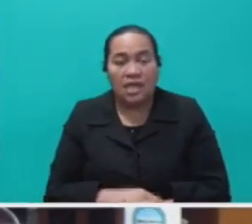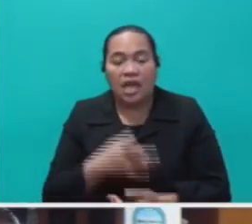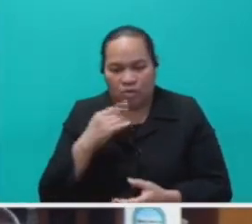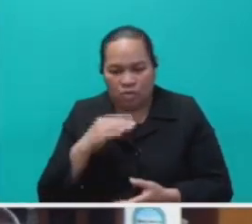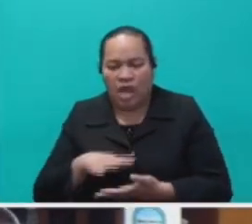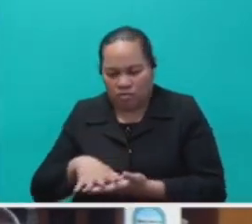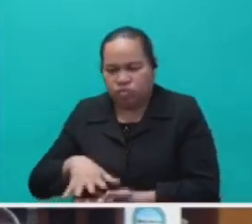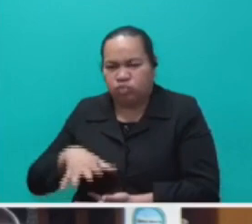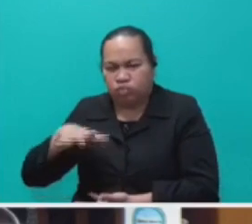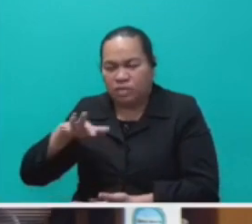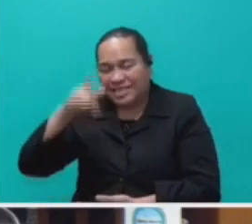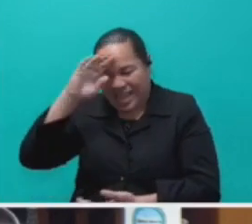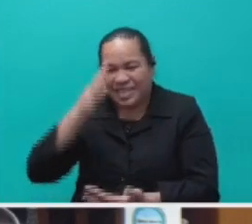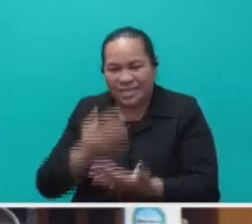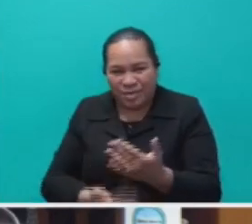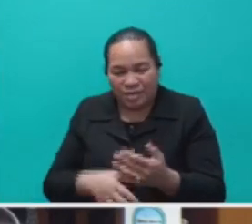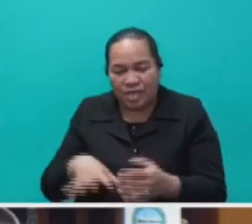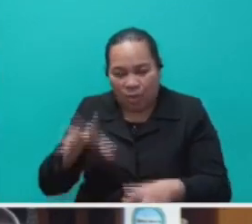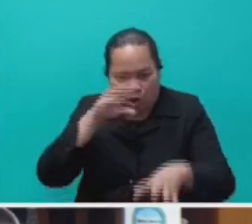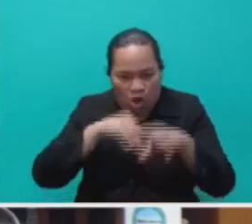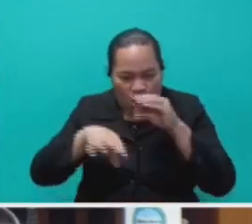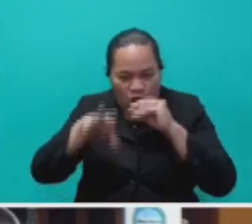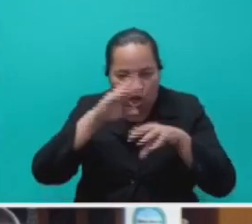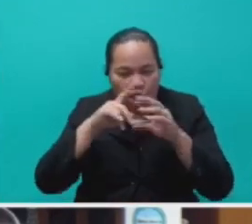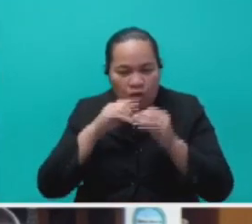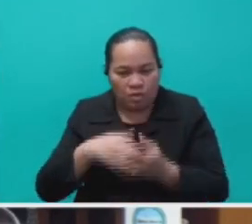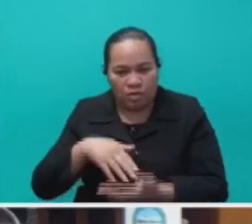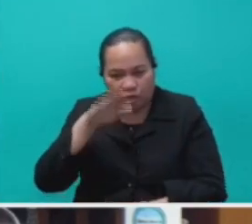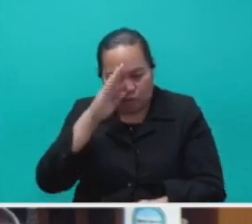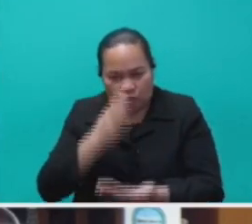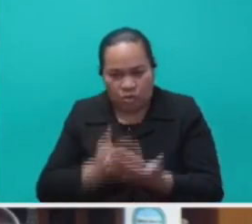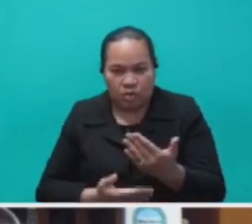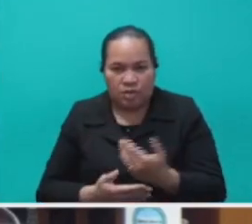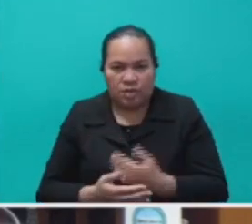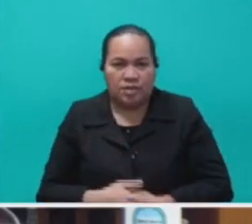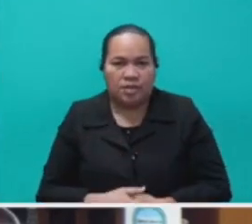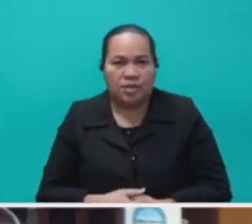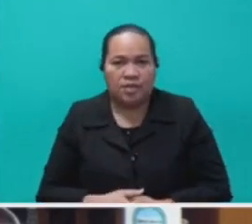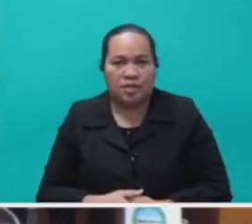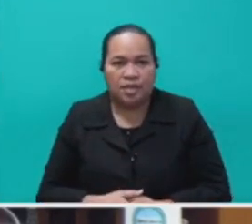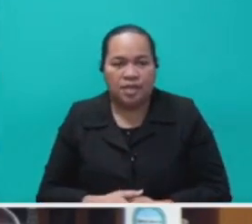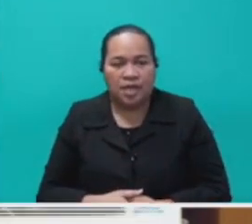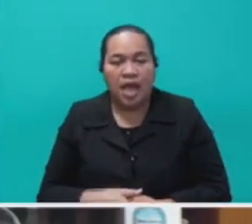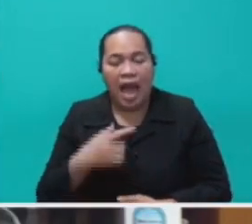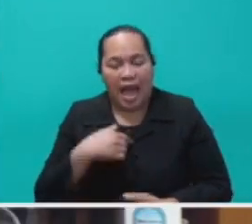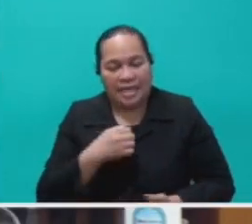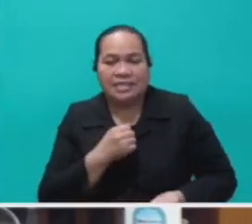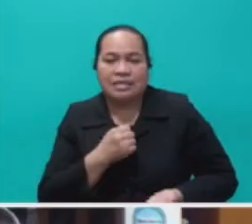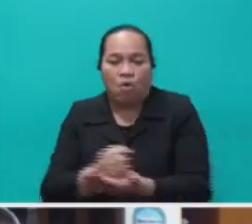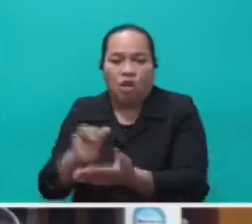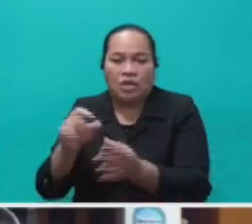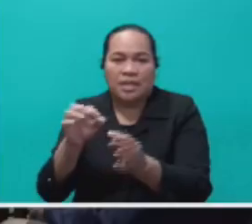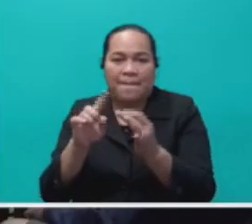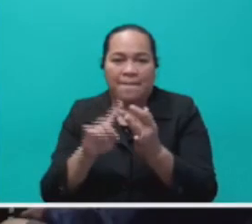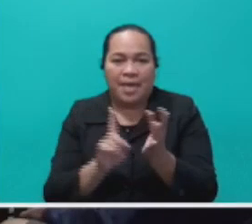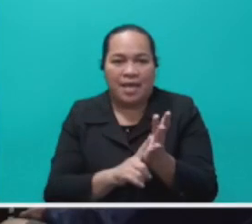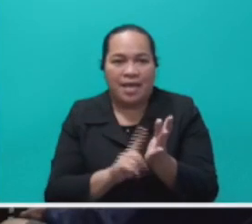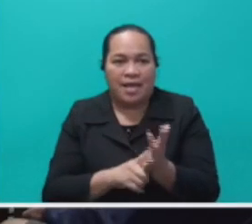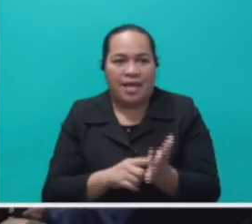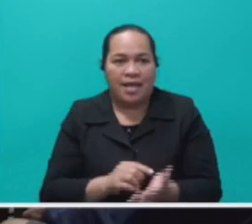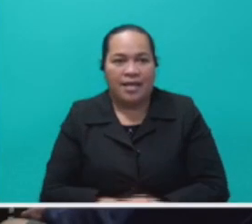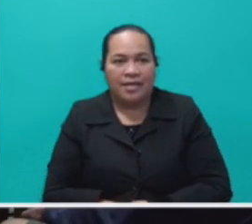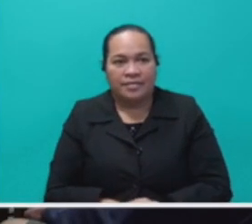accumulate the experience that is needed in their own personal development as judicial officers. I support the bill, Mr. Speaker. Thank